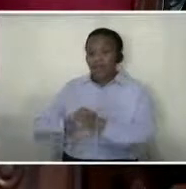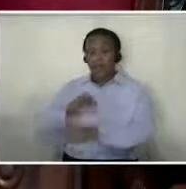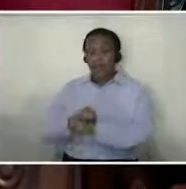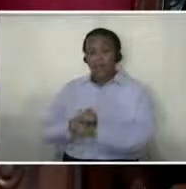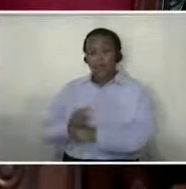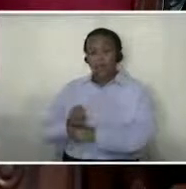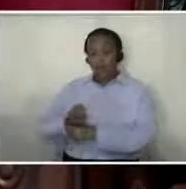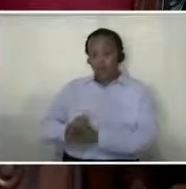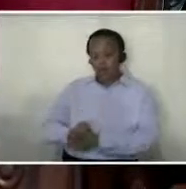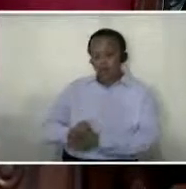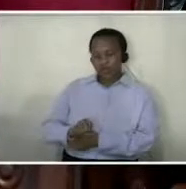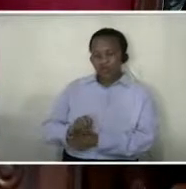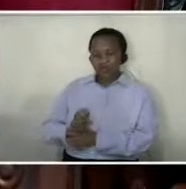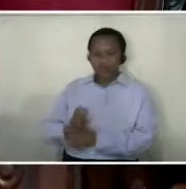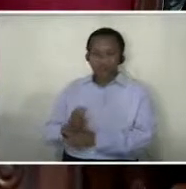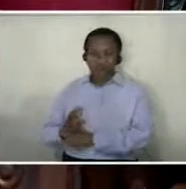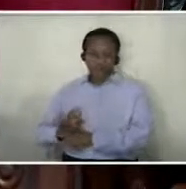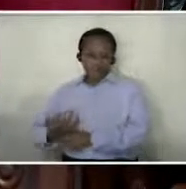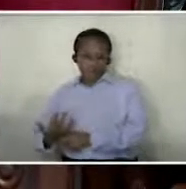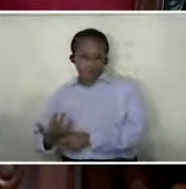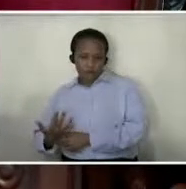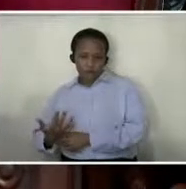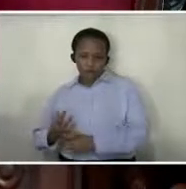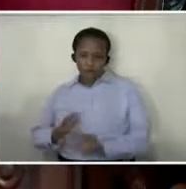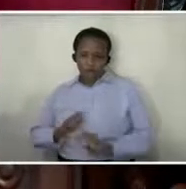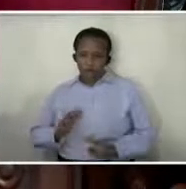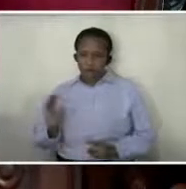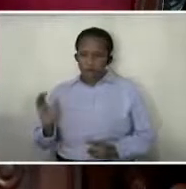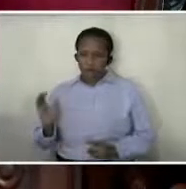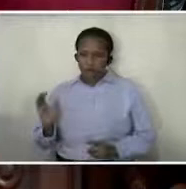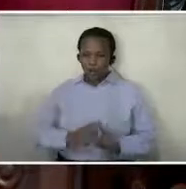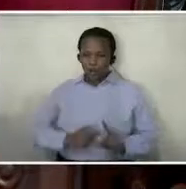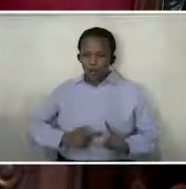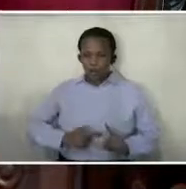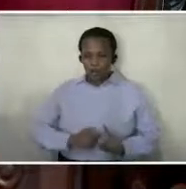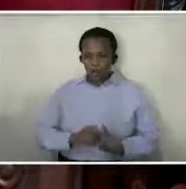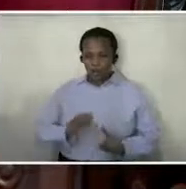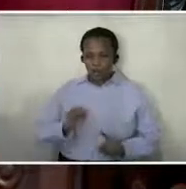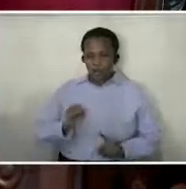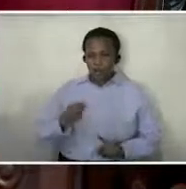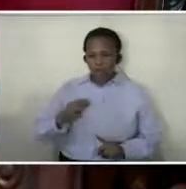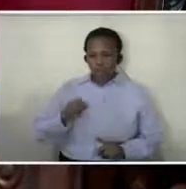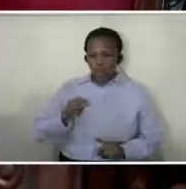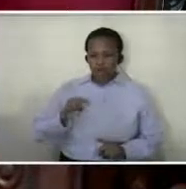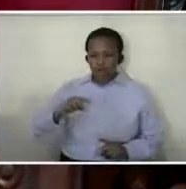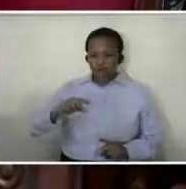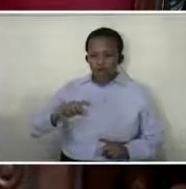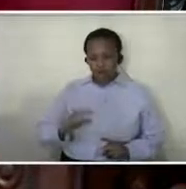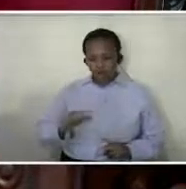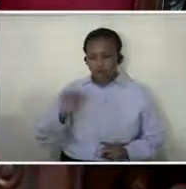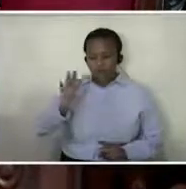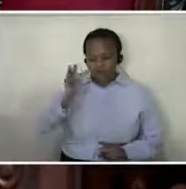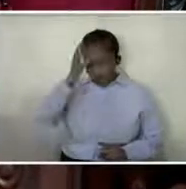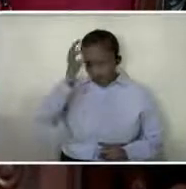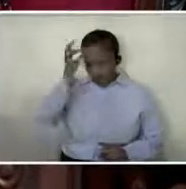2024, for 5 minutes, Honorable C.M. Shinga, to respond to that debate.